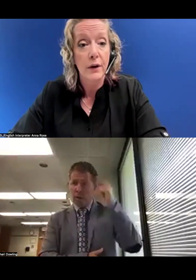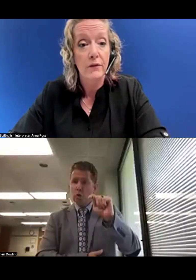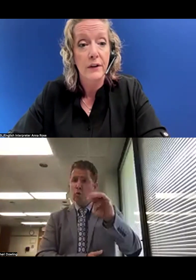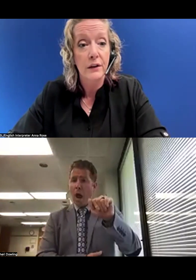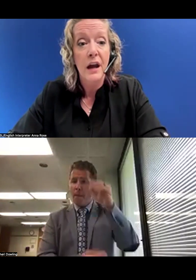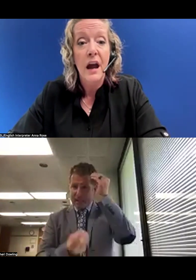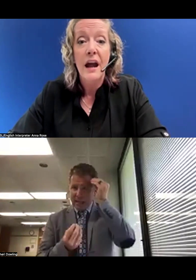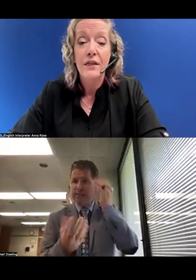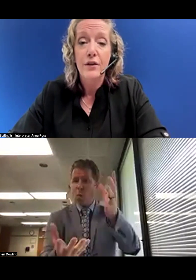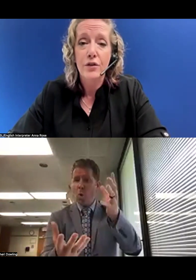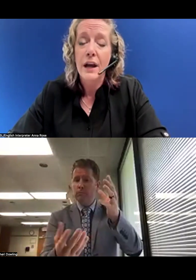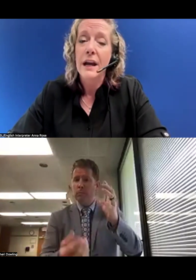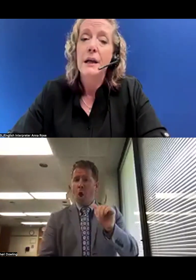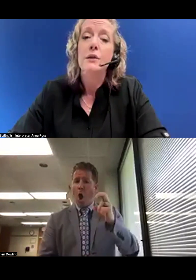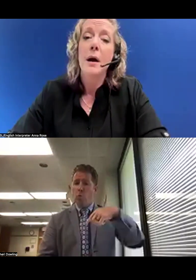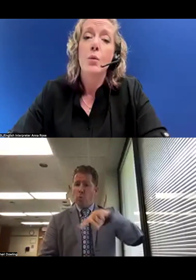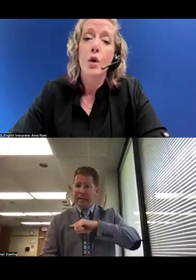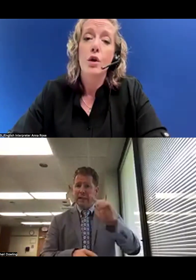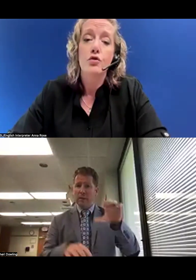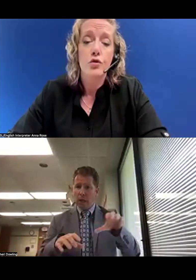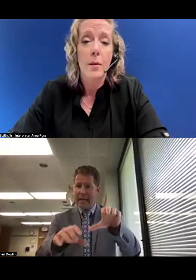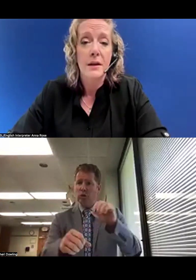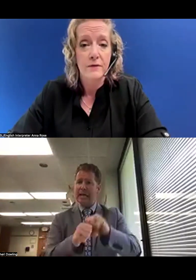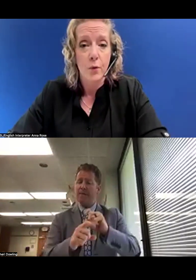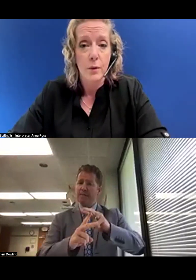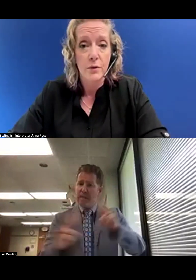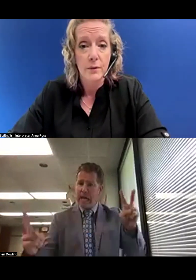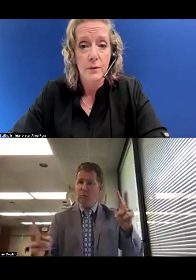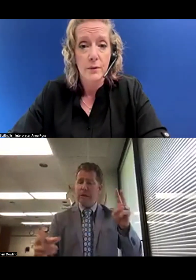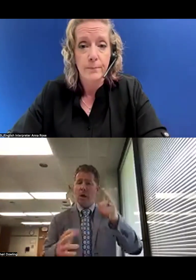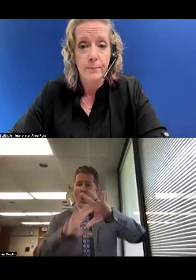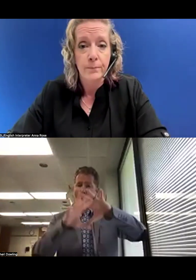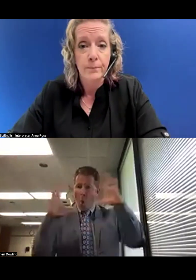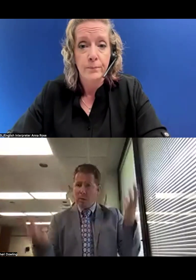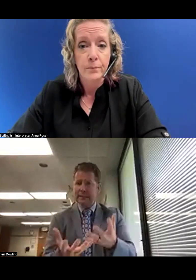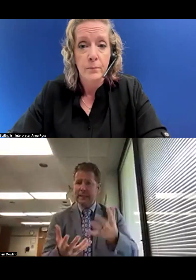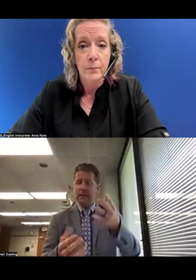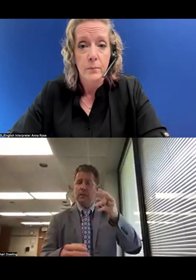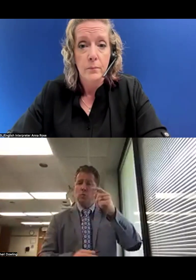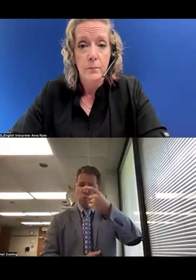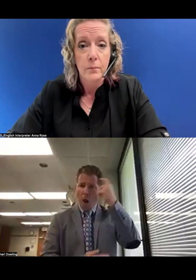cultural relevance? And third, is my work trauma-informed?